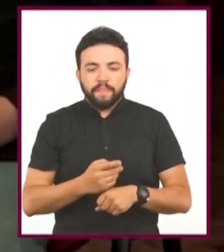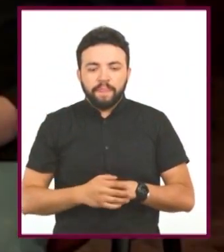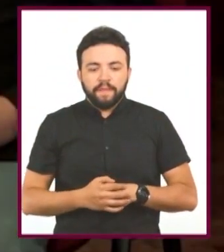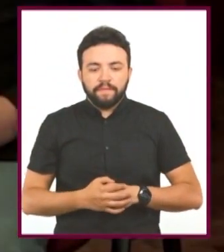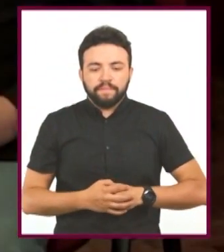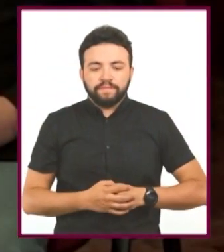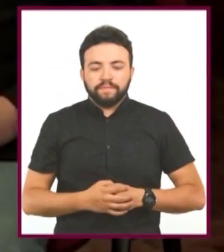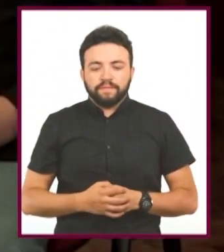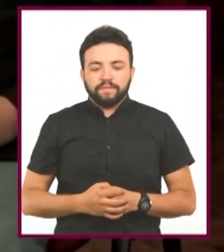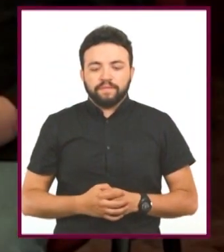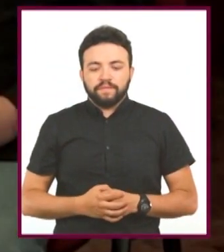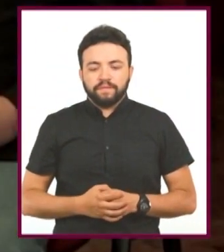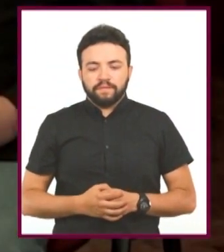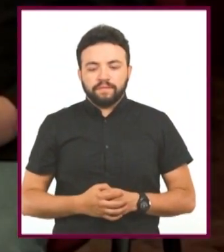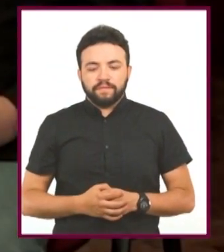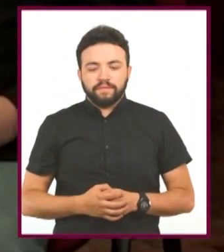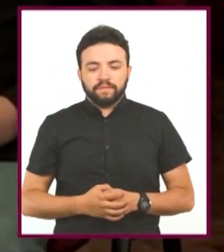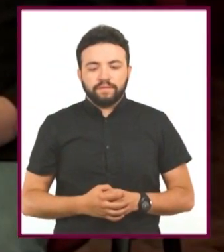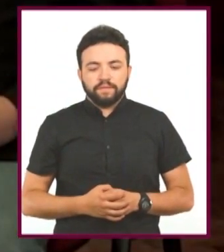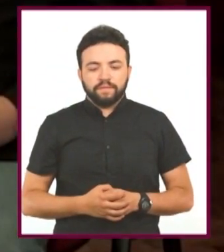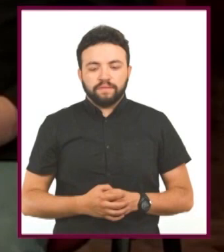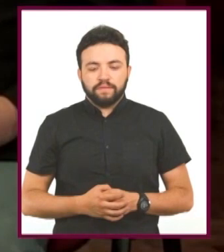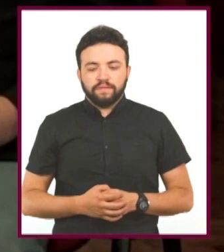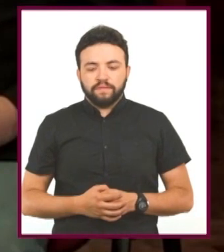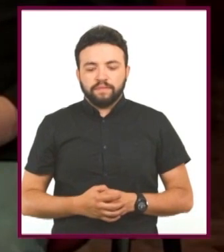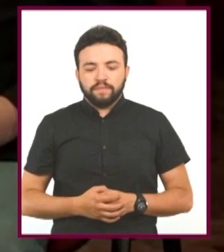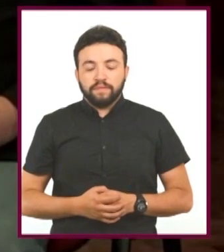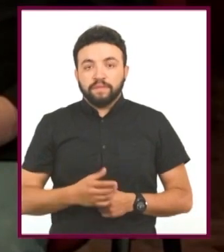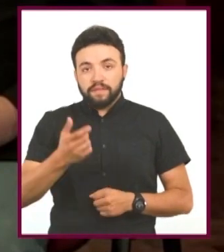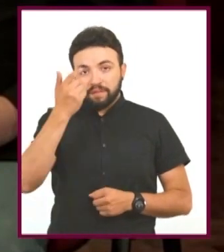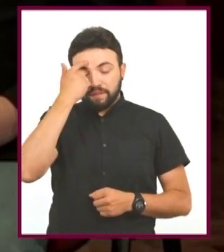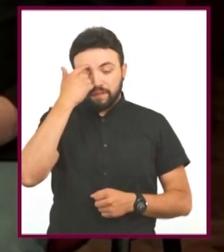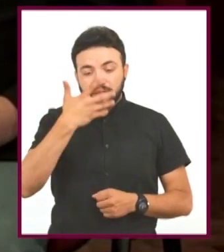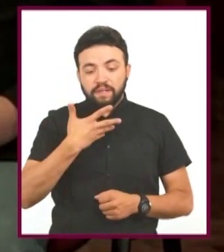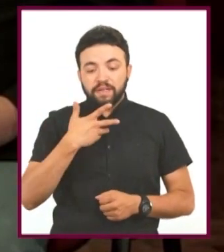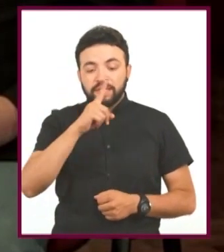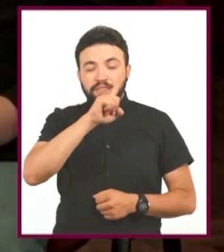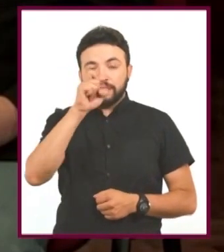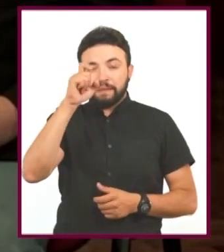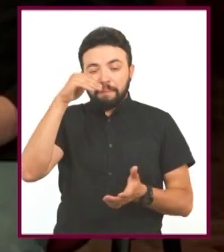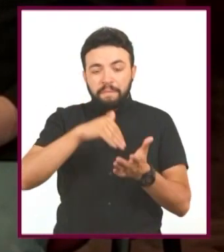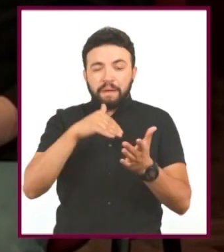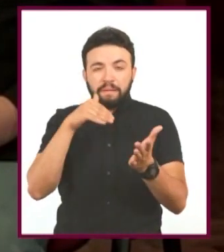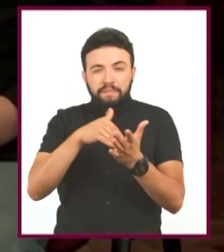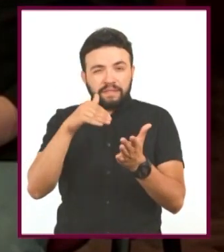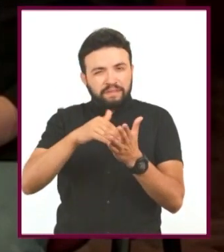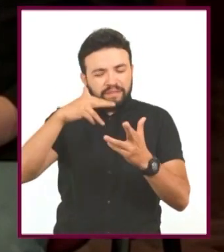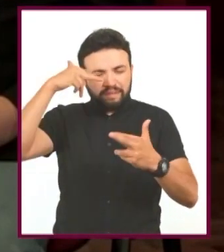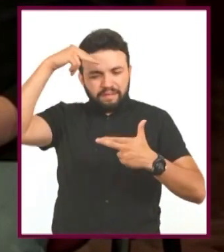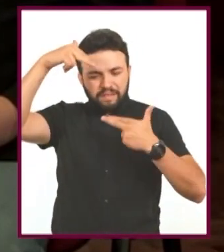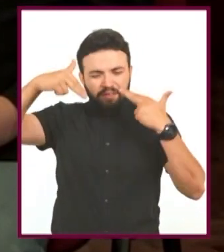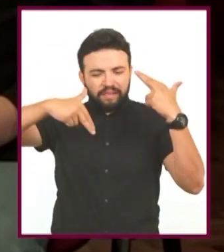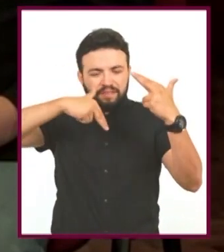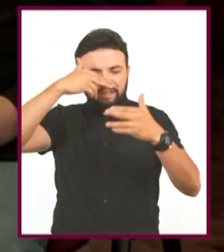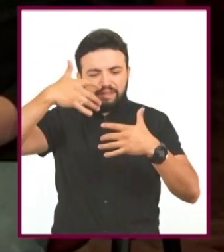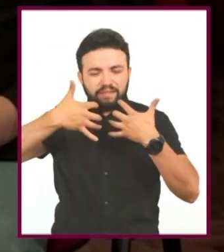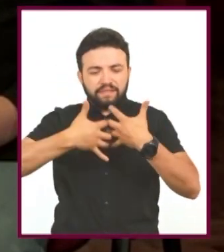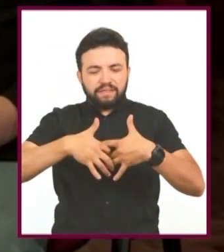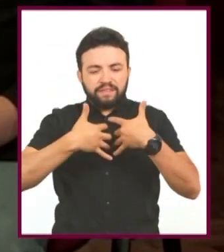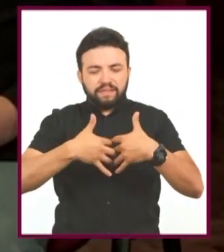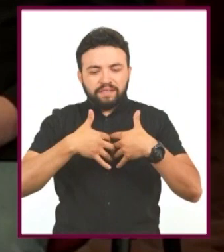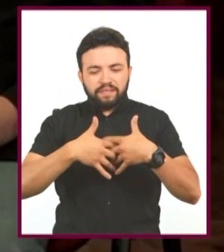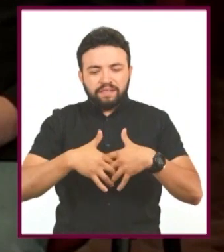Your brain has 100 billion separate processors, and each one is connected to 1,000 other processors. So you have